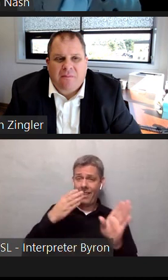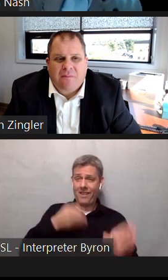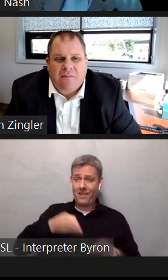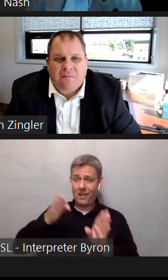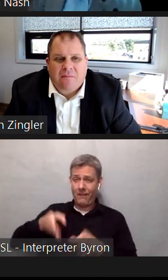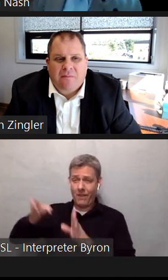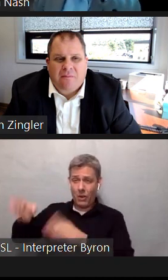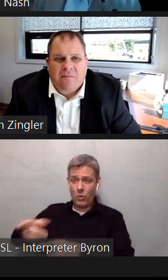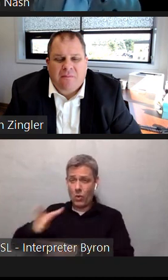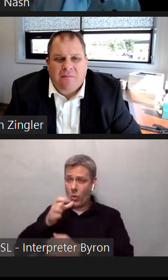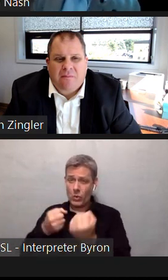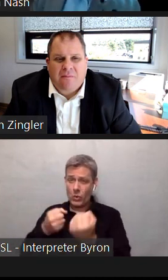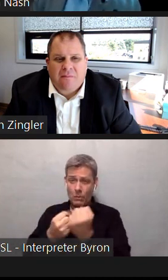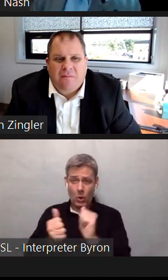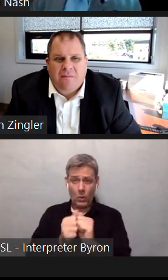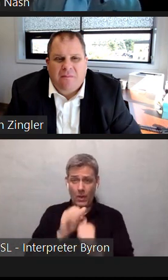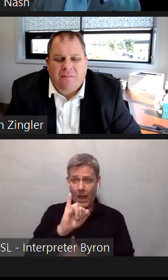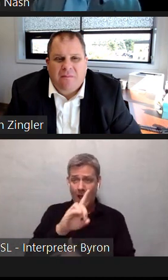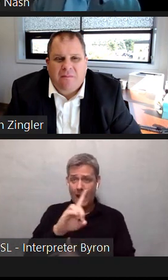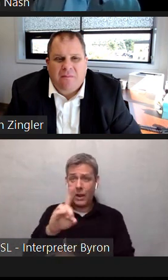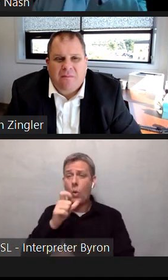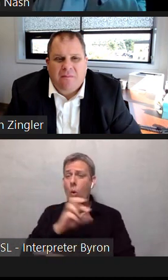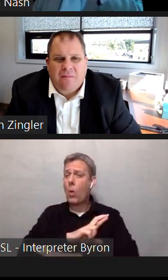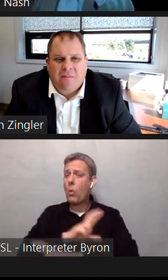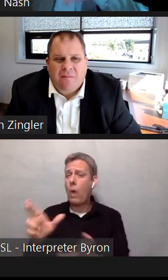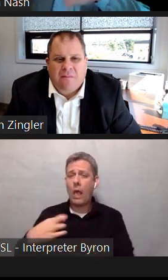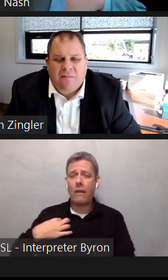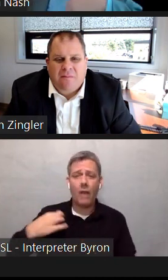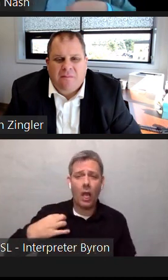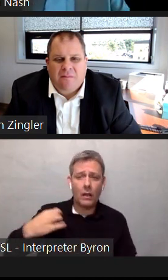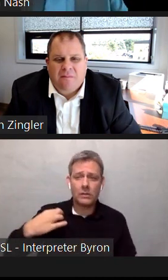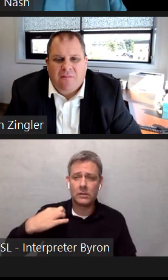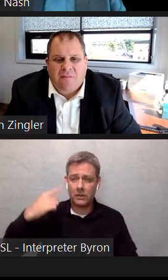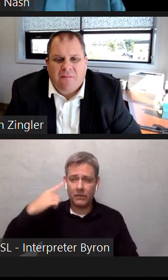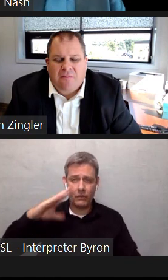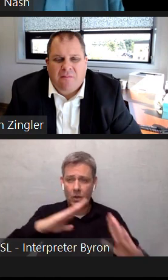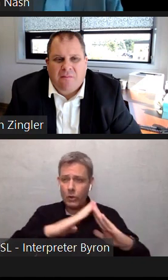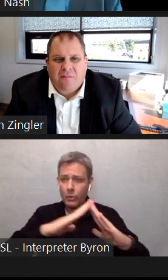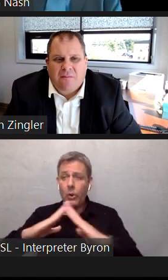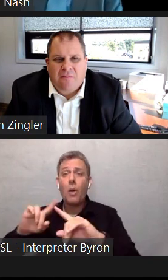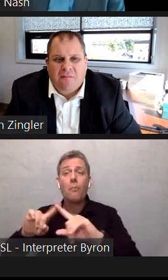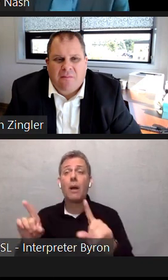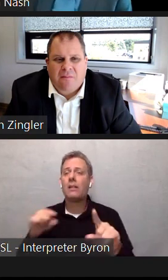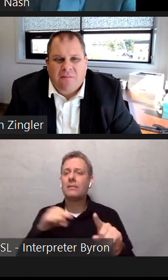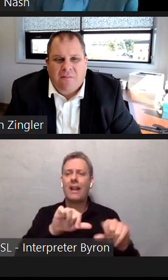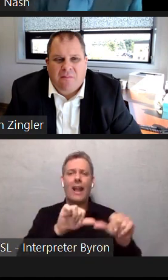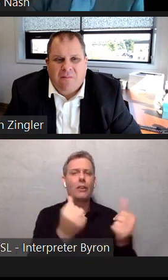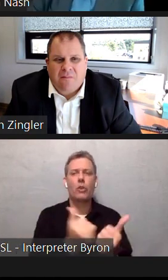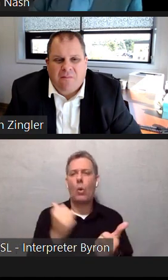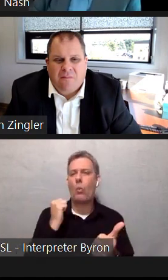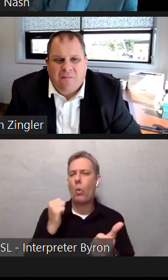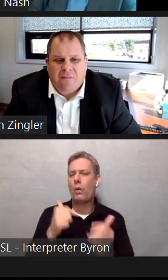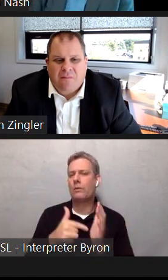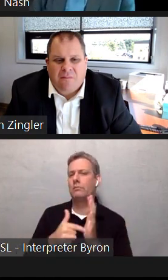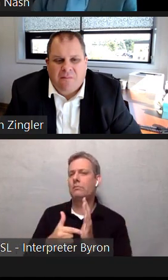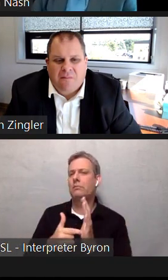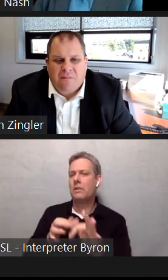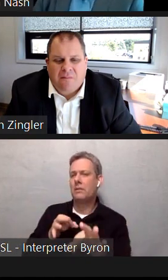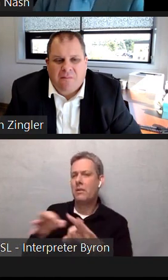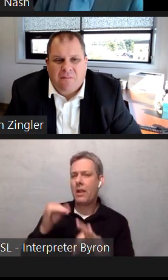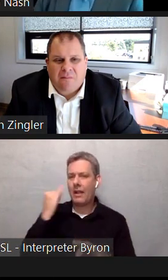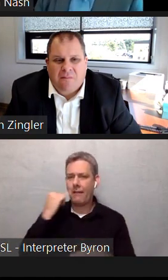she supports with IDD ready to volunteer in the community, but the agency won't disclose if they have a vaccine, which is